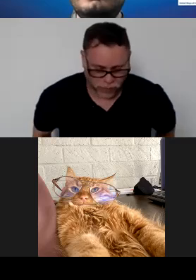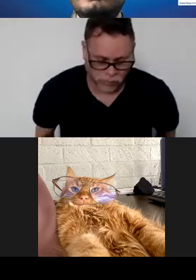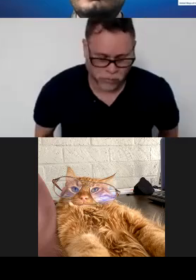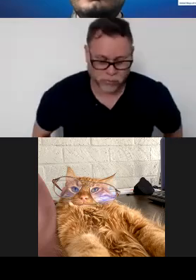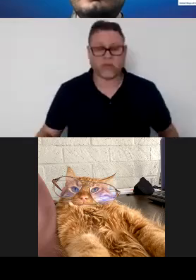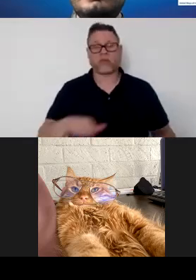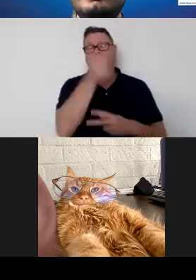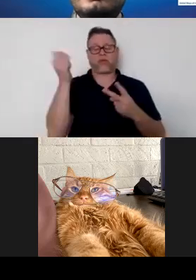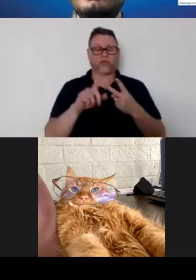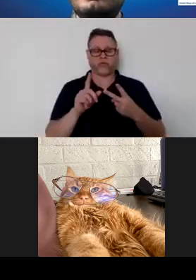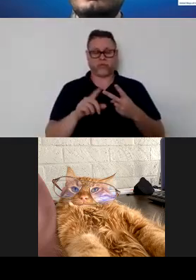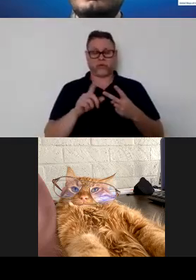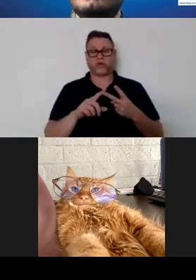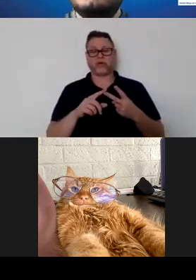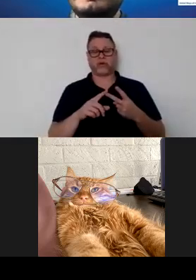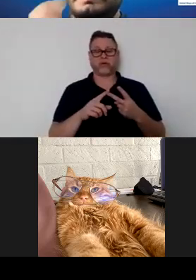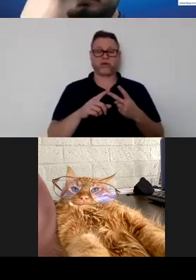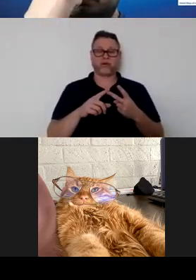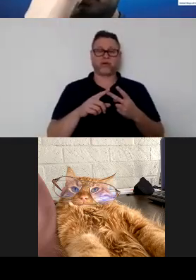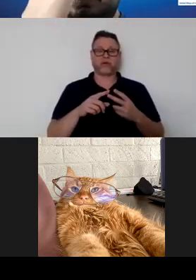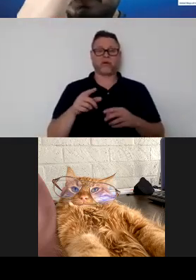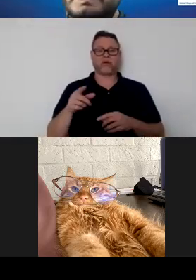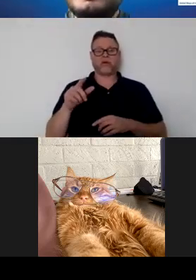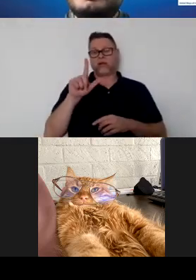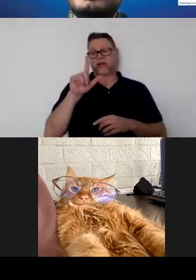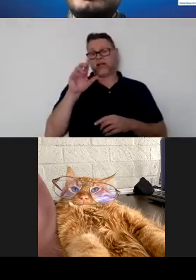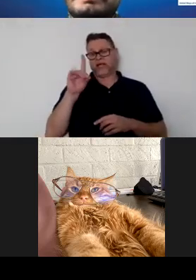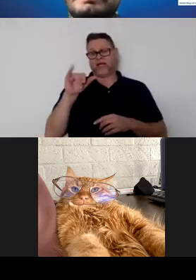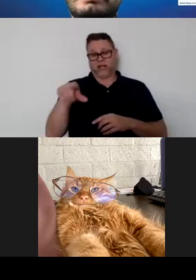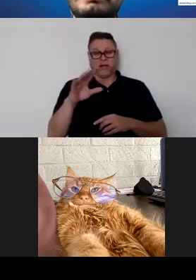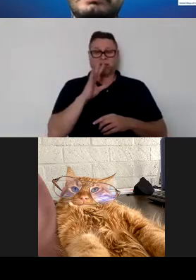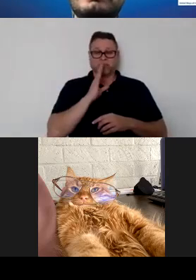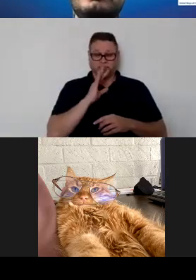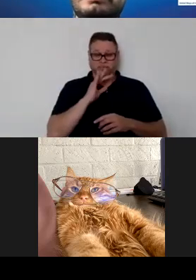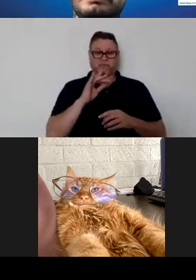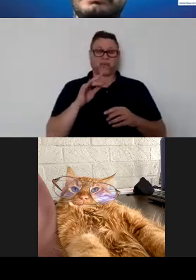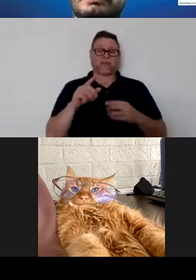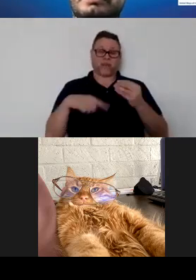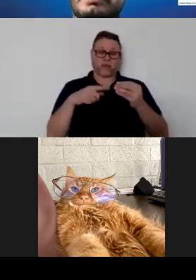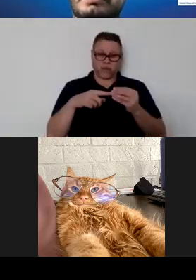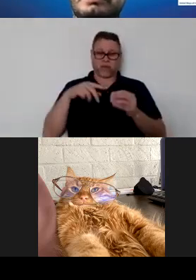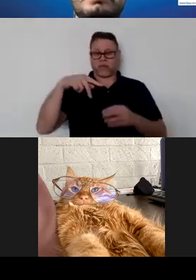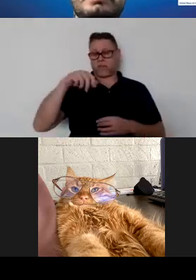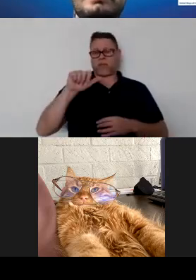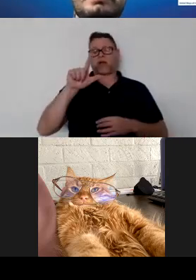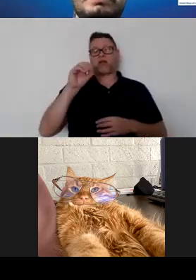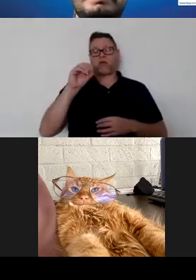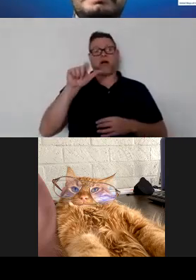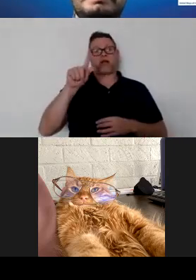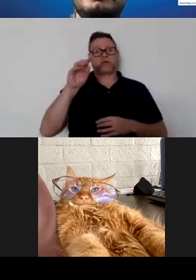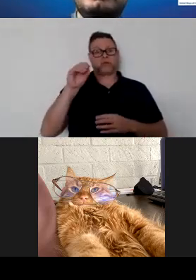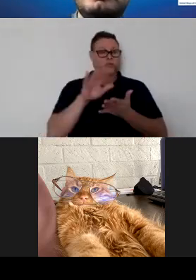other piece, which kind of was alluded to by Lydia in her kind of talking about the Palo Alto school, is